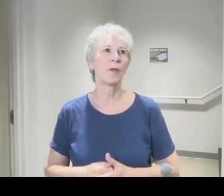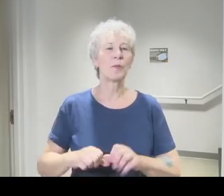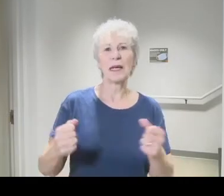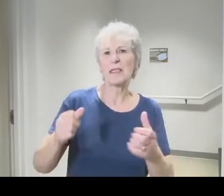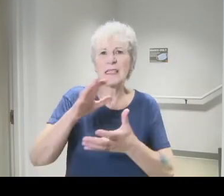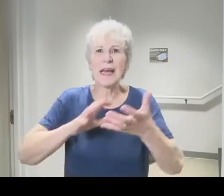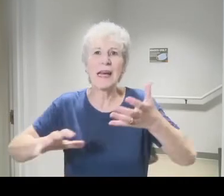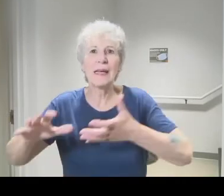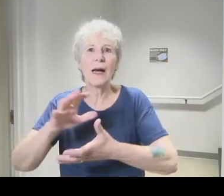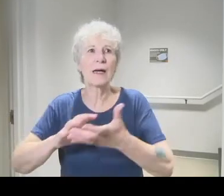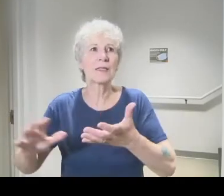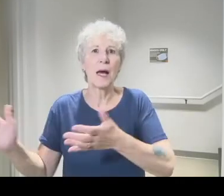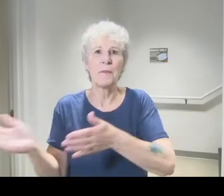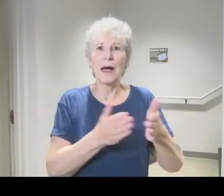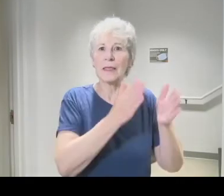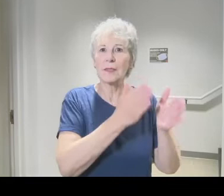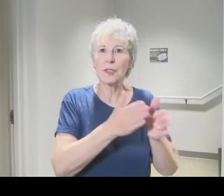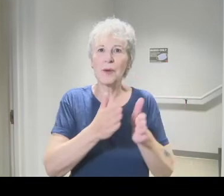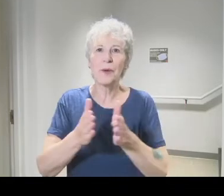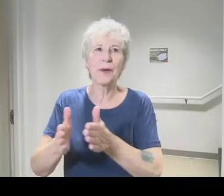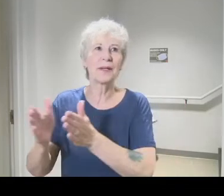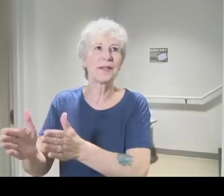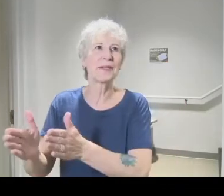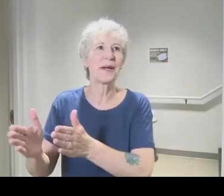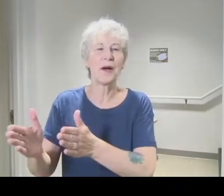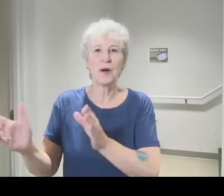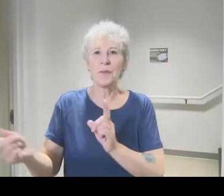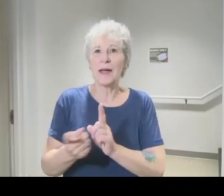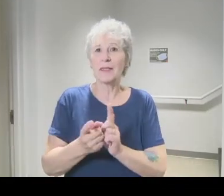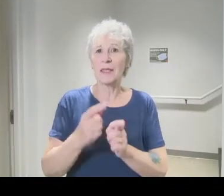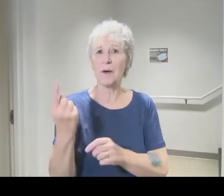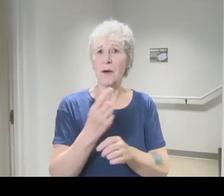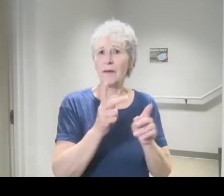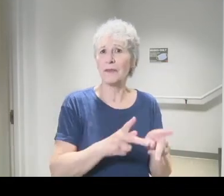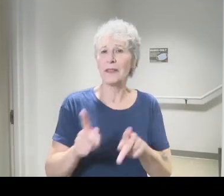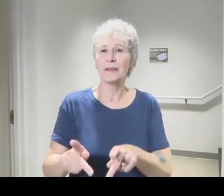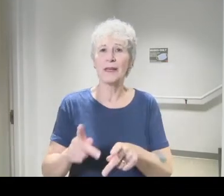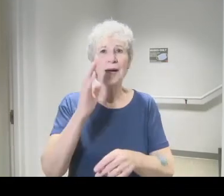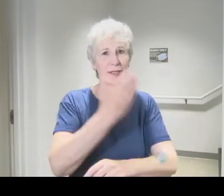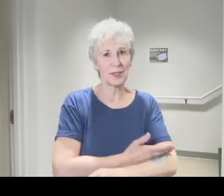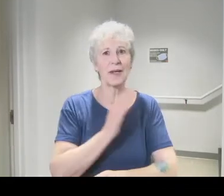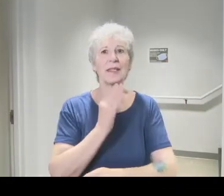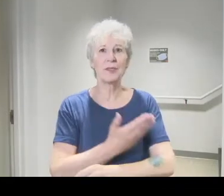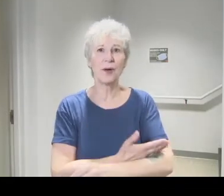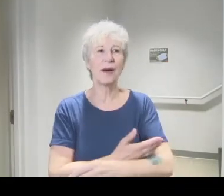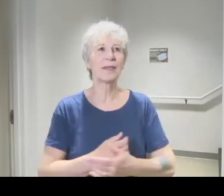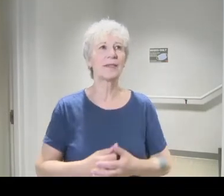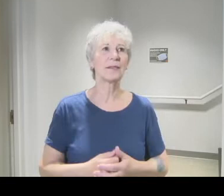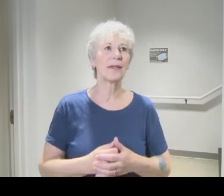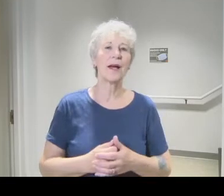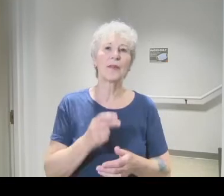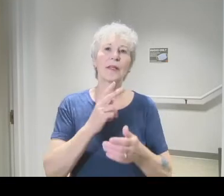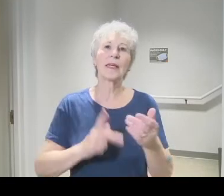Who brings our chaos back into order? Who makes the orphan a son or